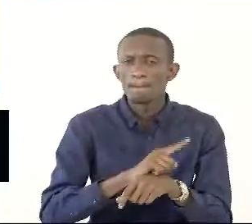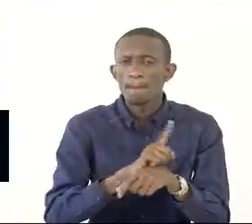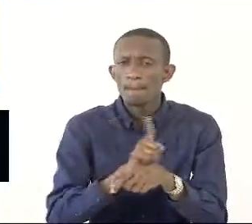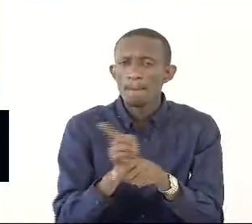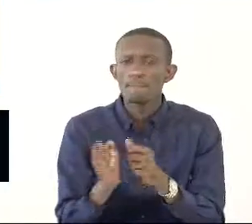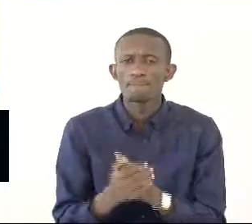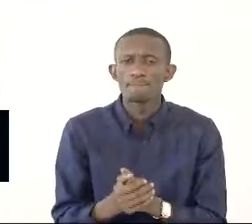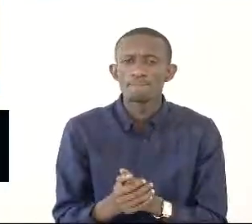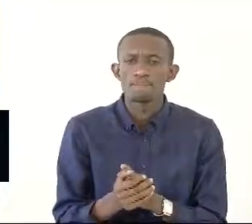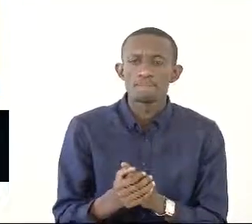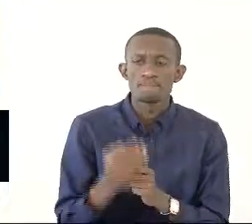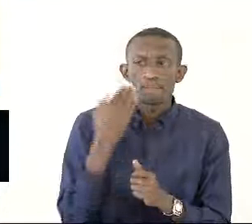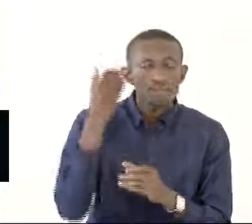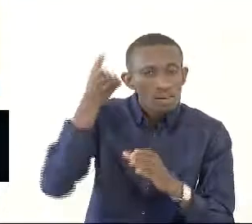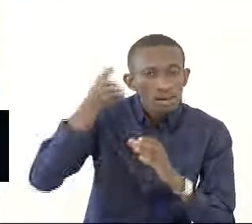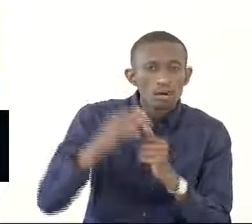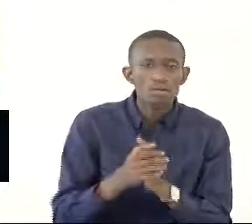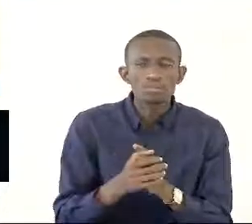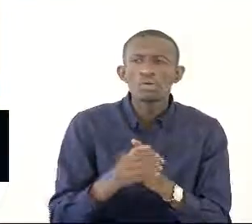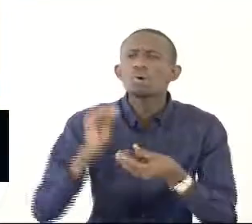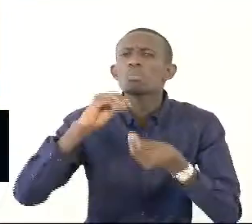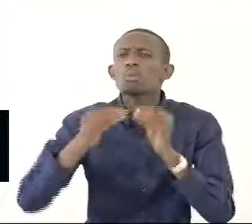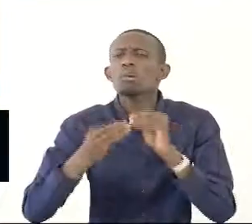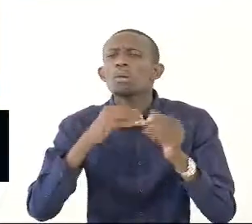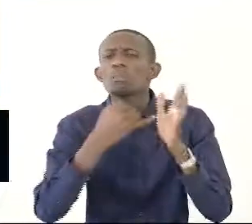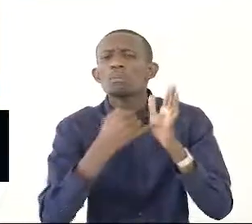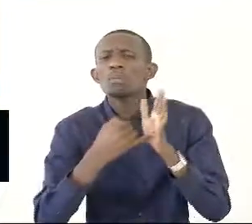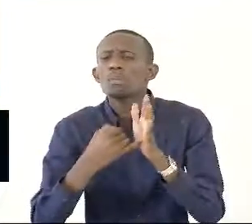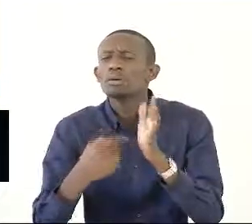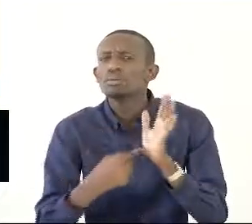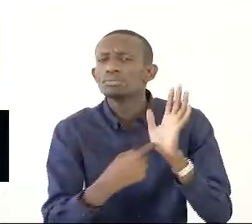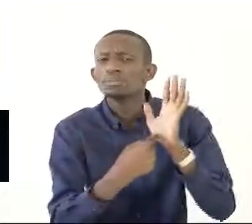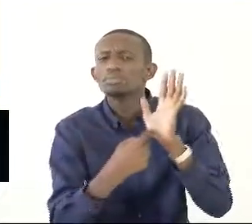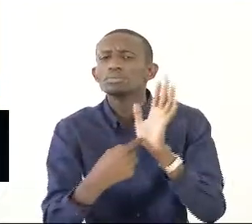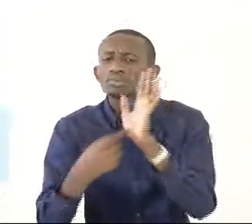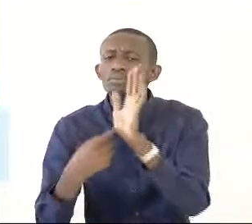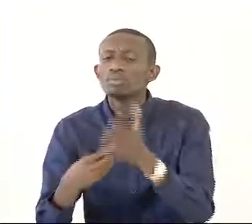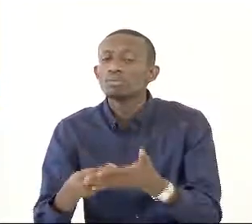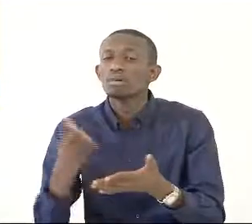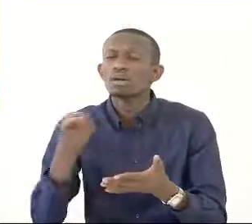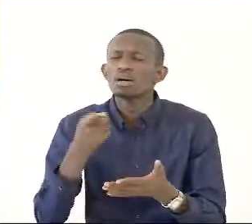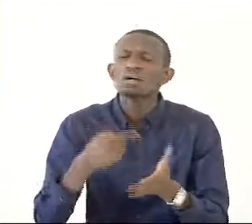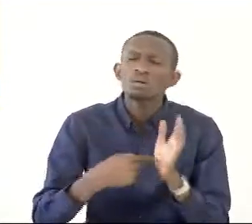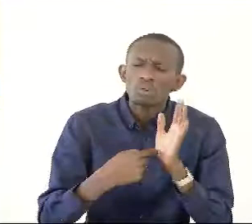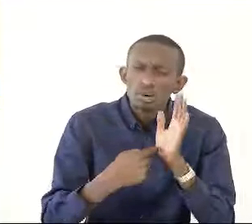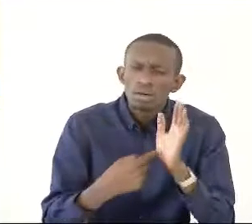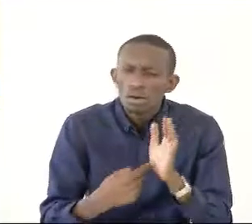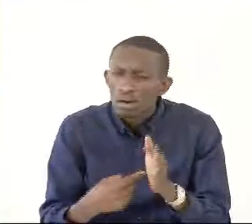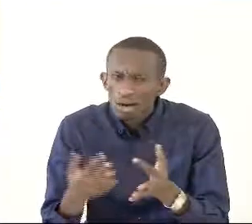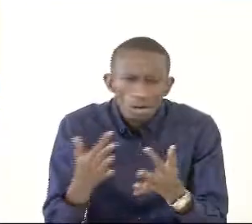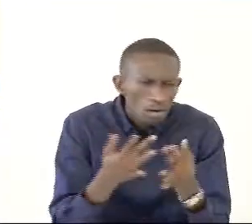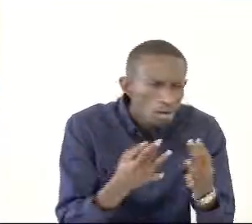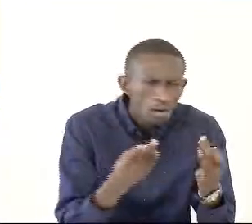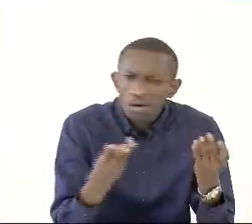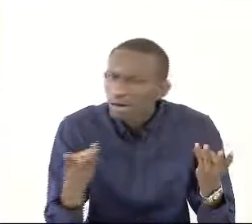we have the indication of the values. It is a lattimeter, of course. It gives the how much. So